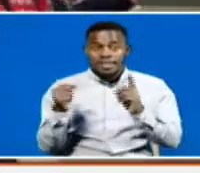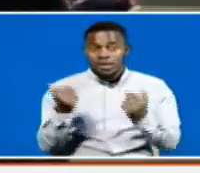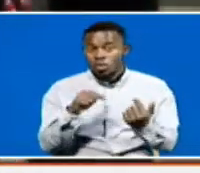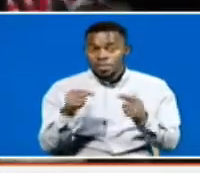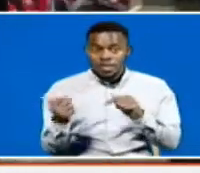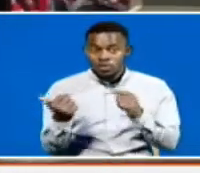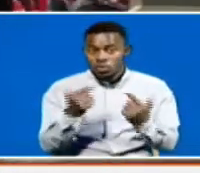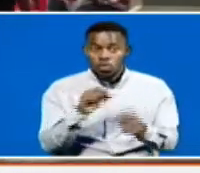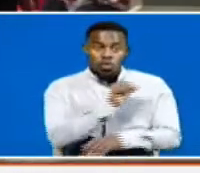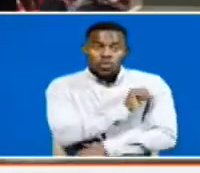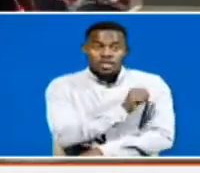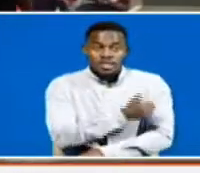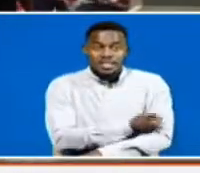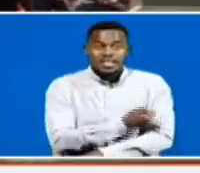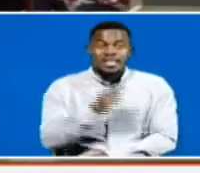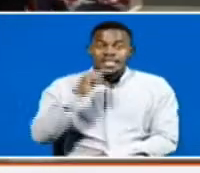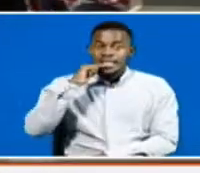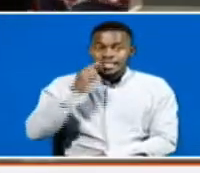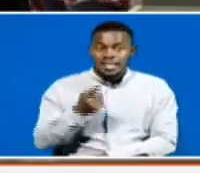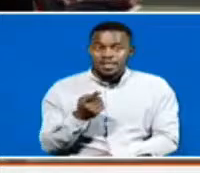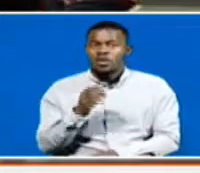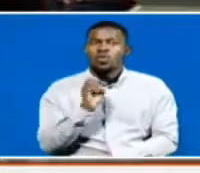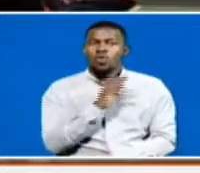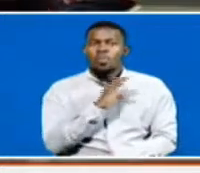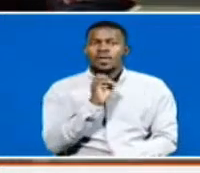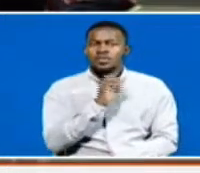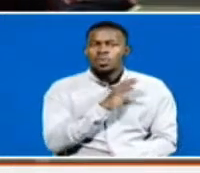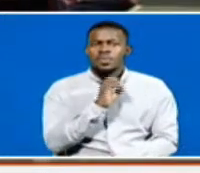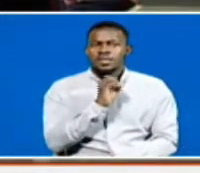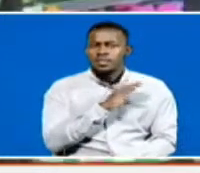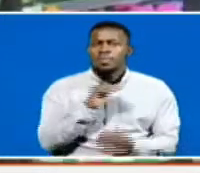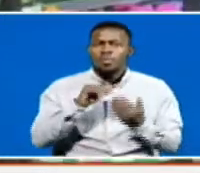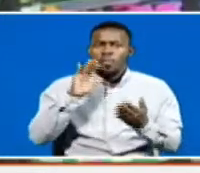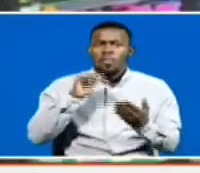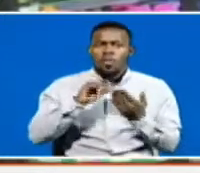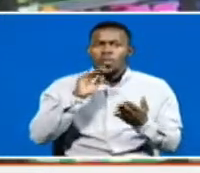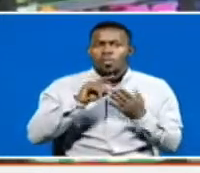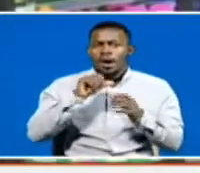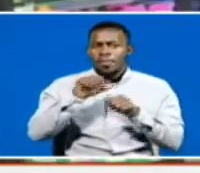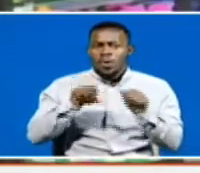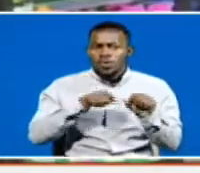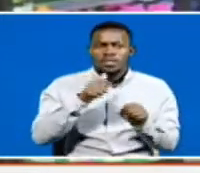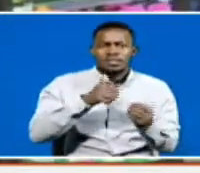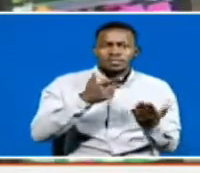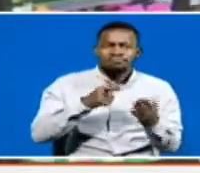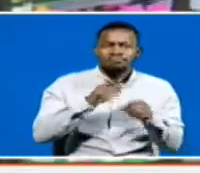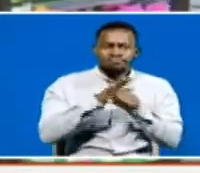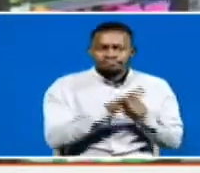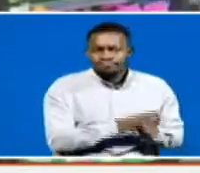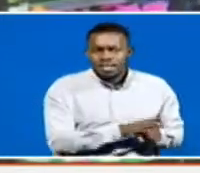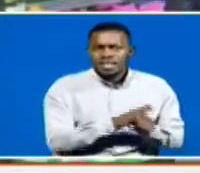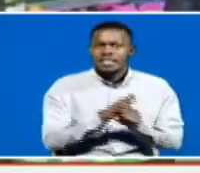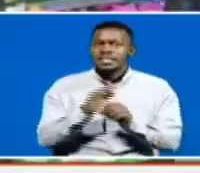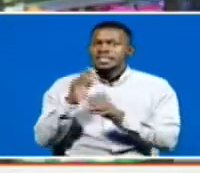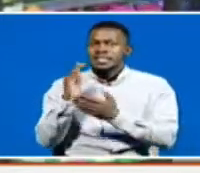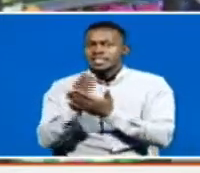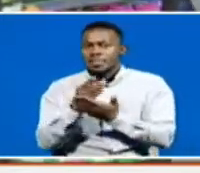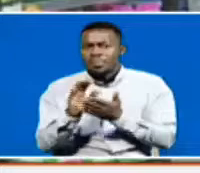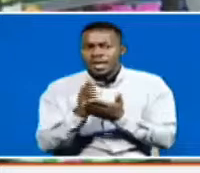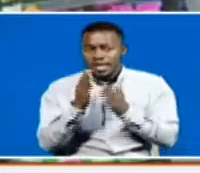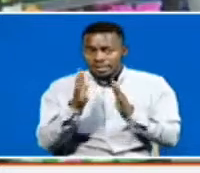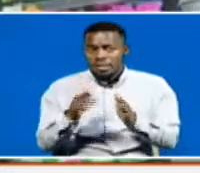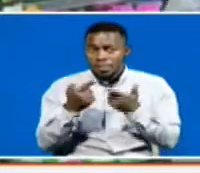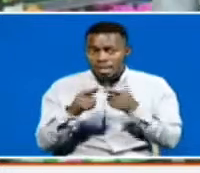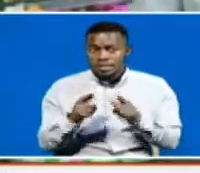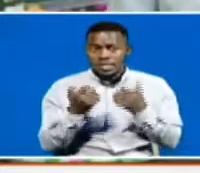regulator says that time and again, complaints against the giant retailer have been made by suppliers. This time around, it was